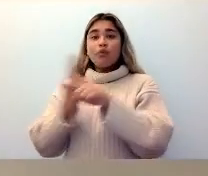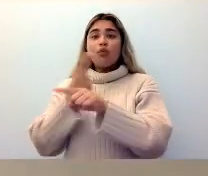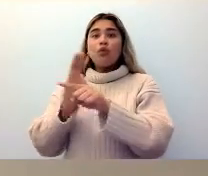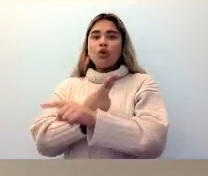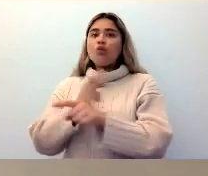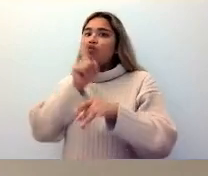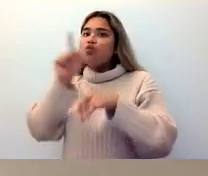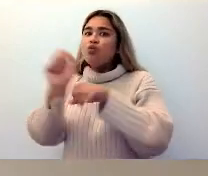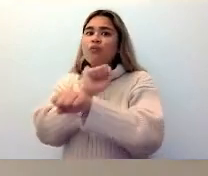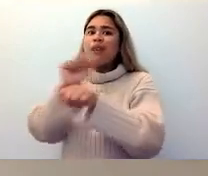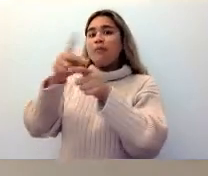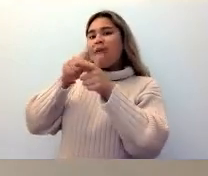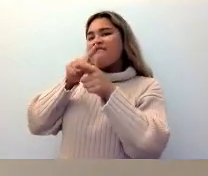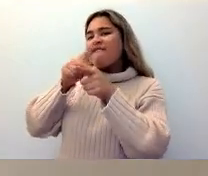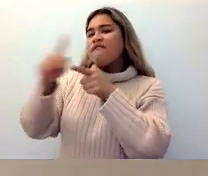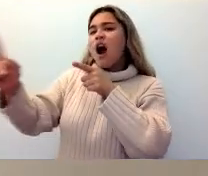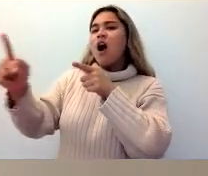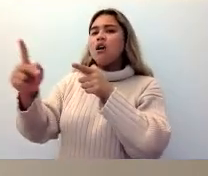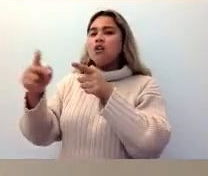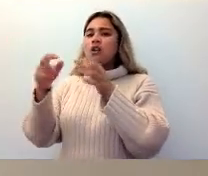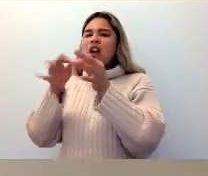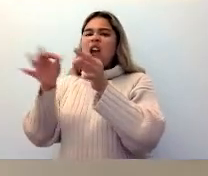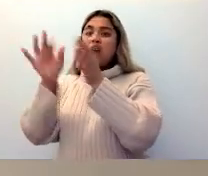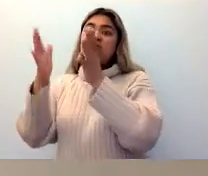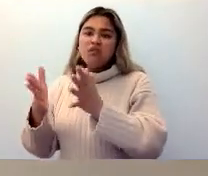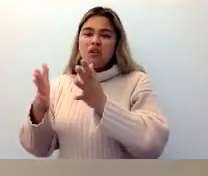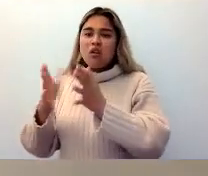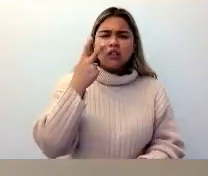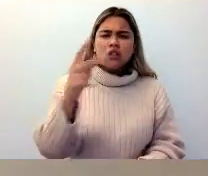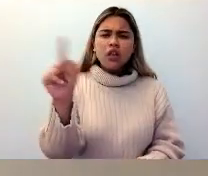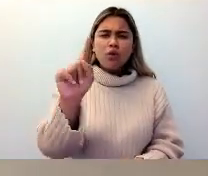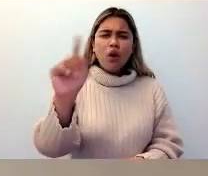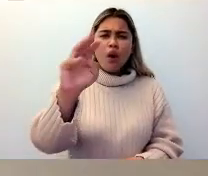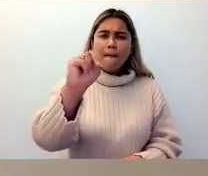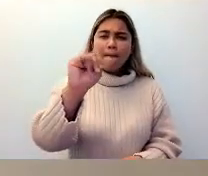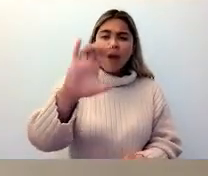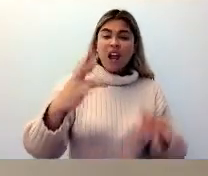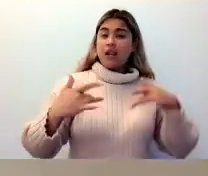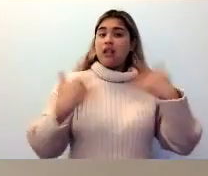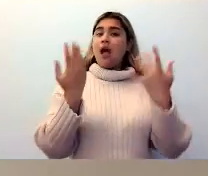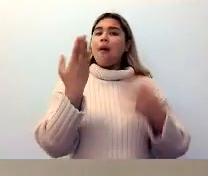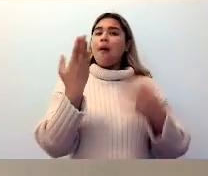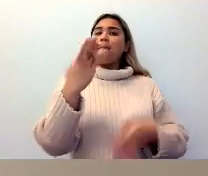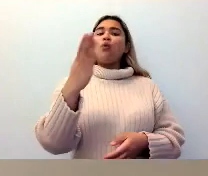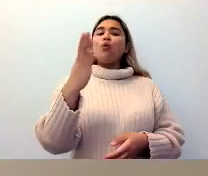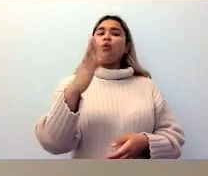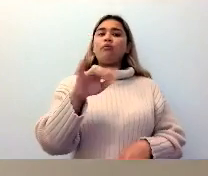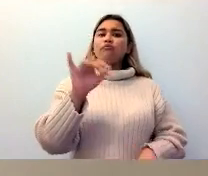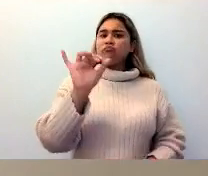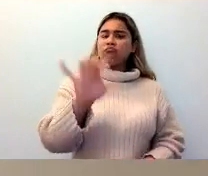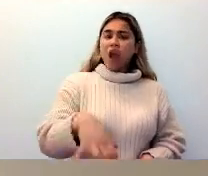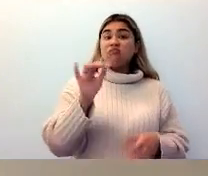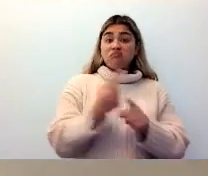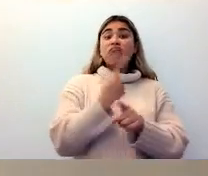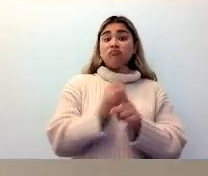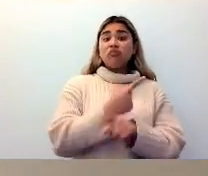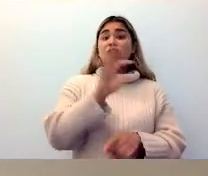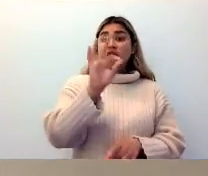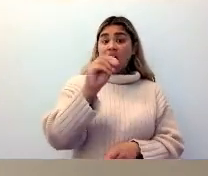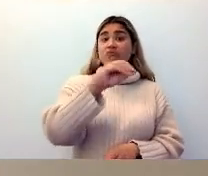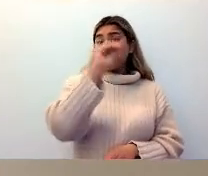the light blue uses free captions. It's quite accurate, 90%, but most importantly, it's free, with